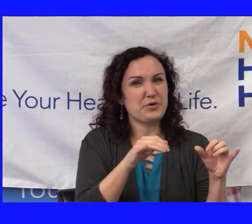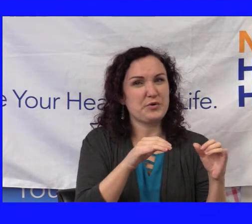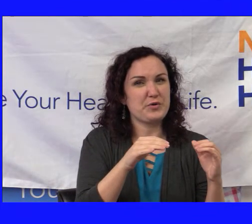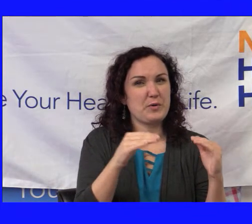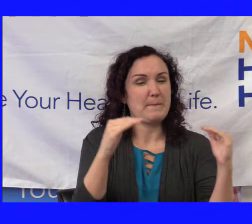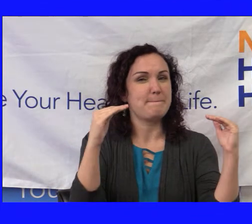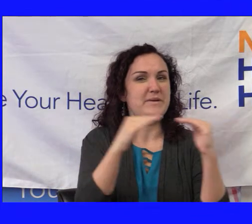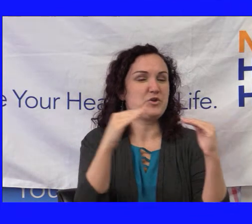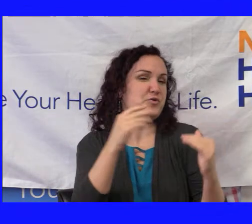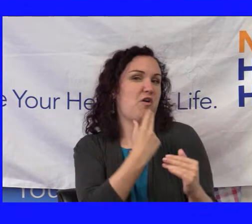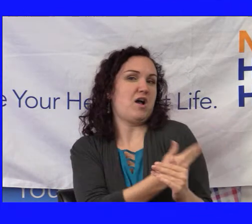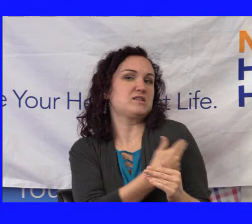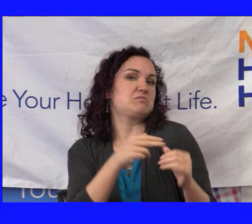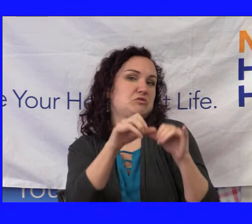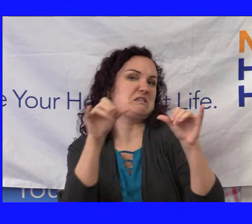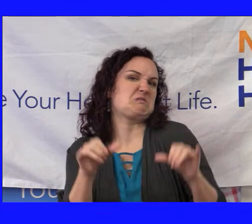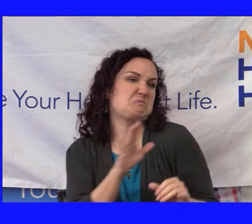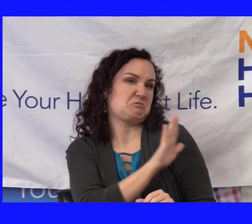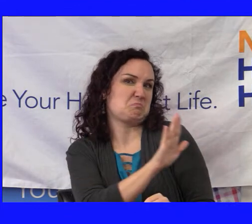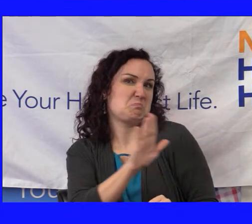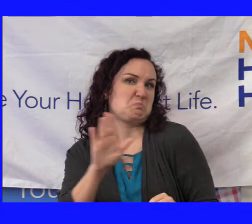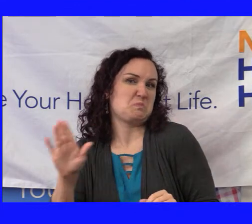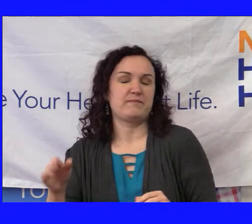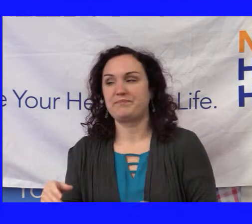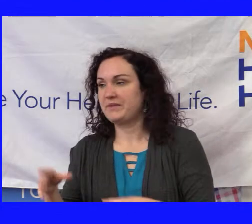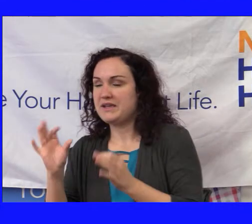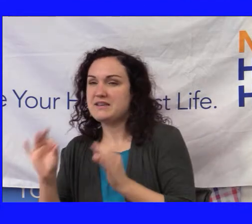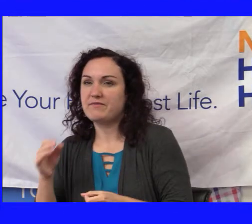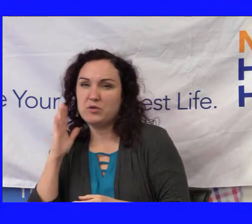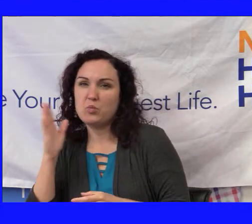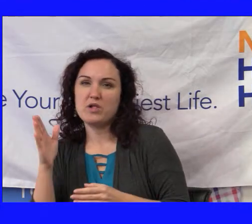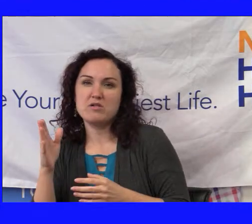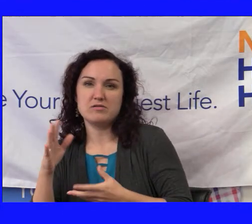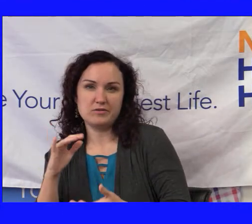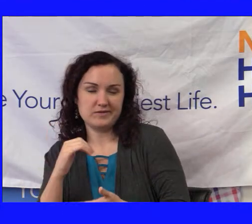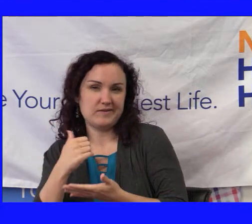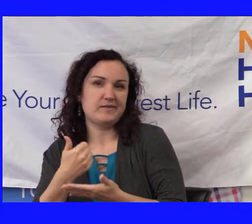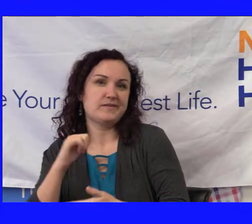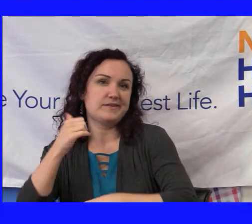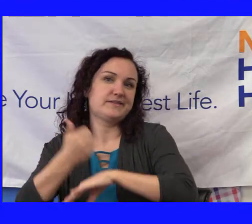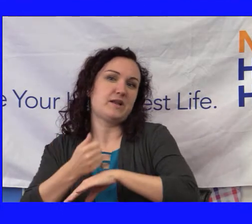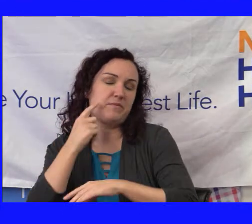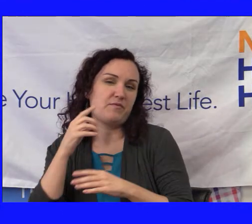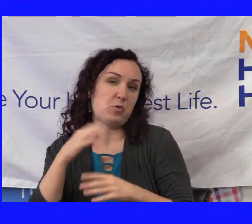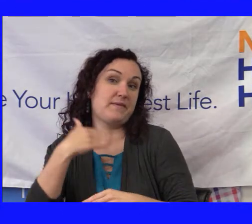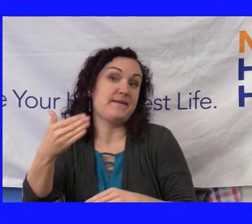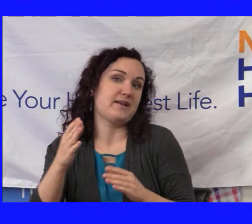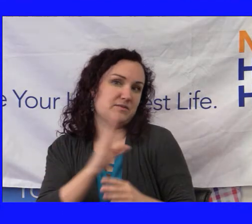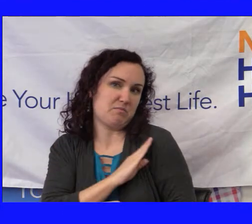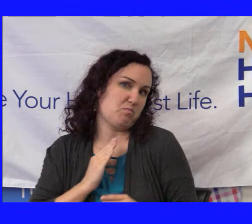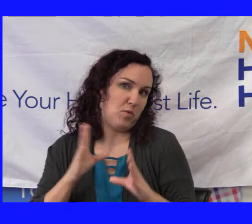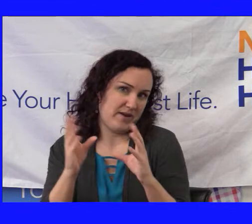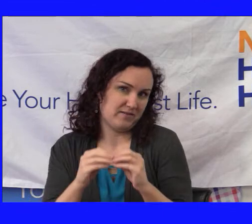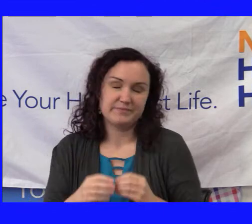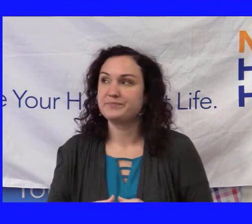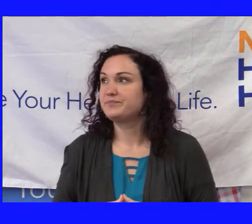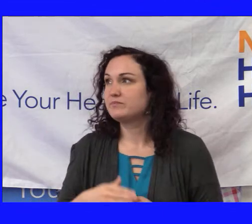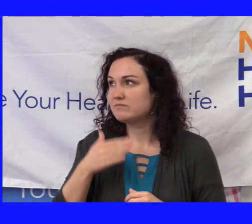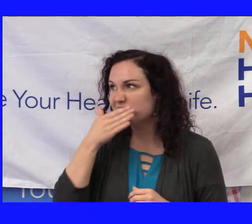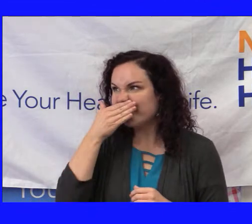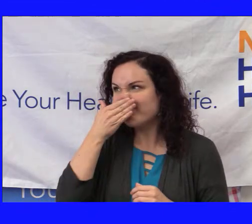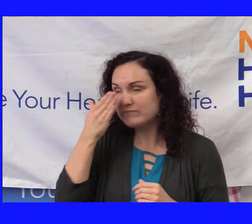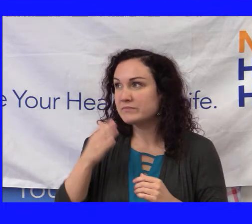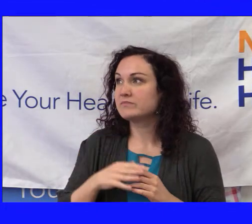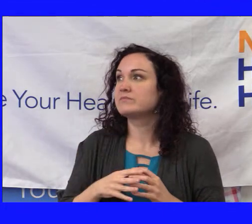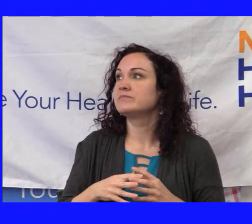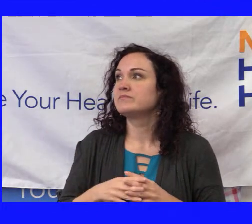system. Absolutely. We will pull that together for the board at our next meeting. Definitely. Okay. Since we already, Sally and